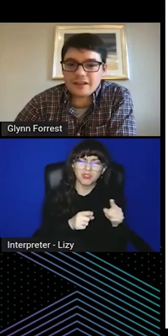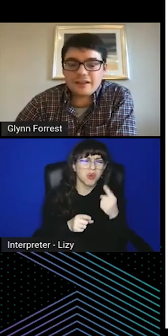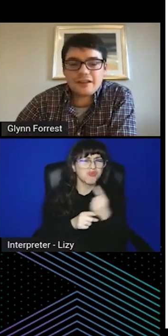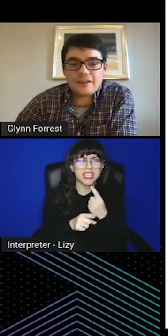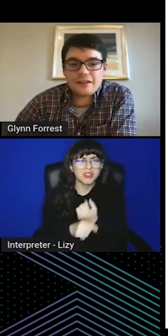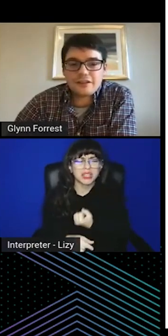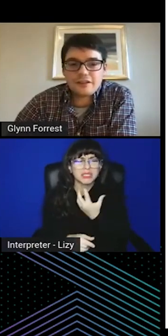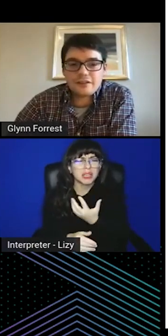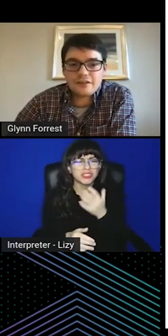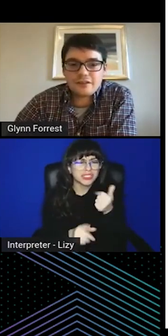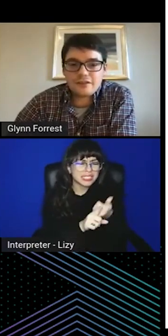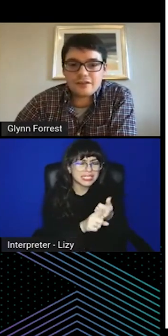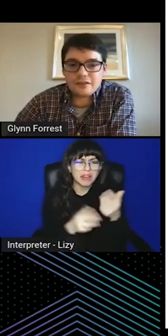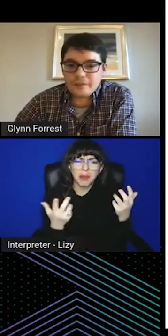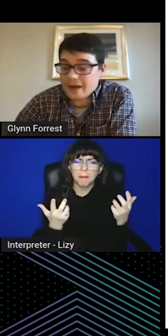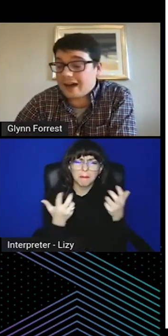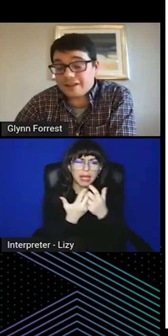the